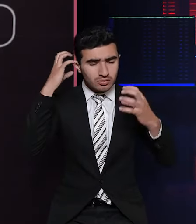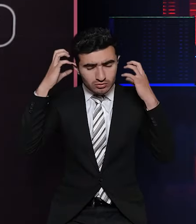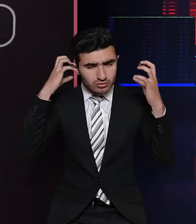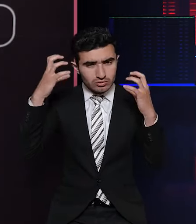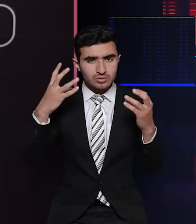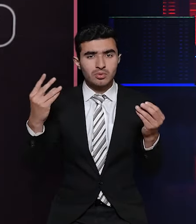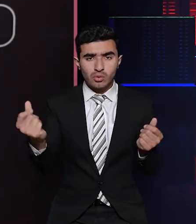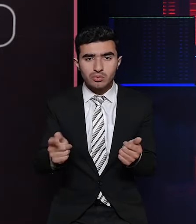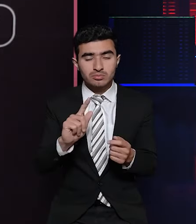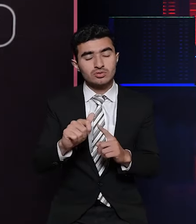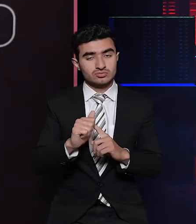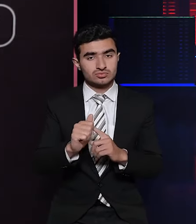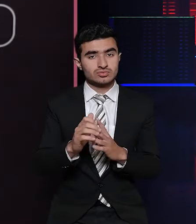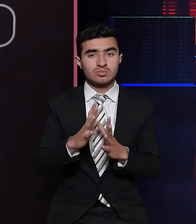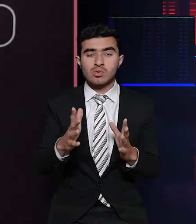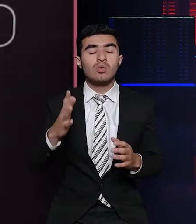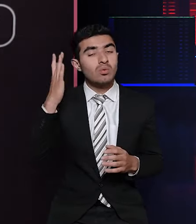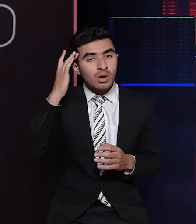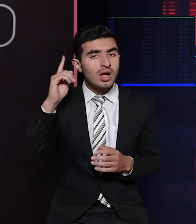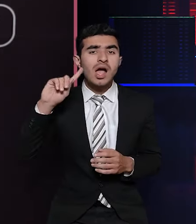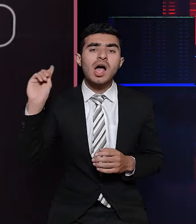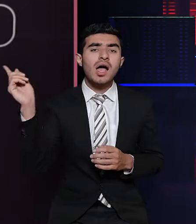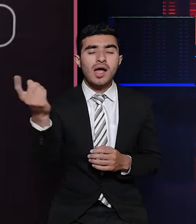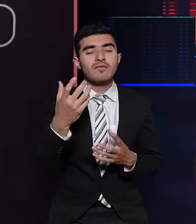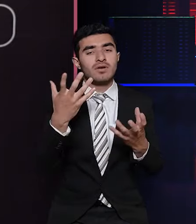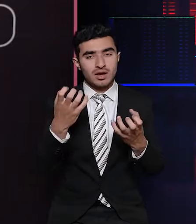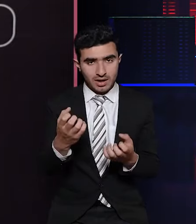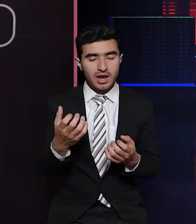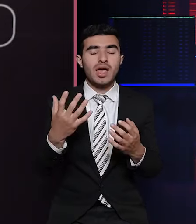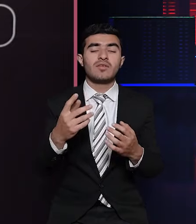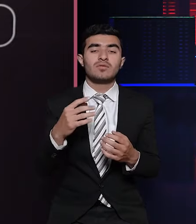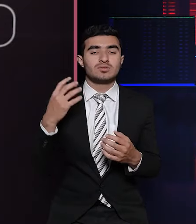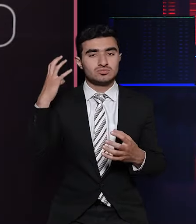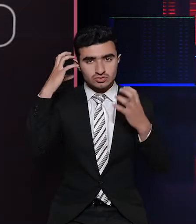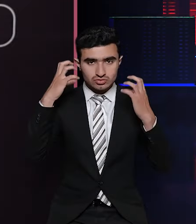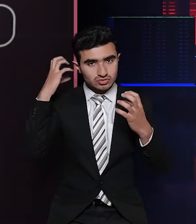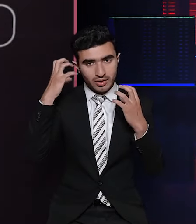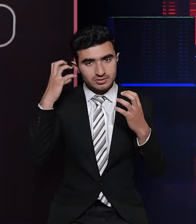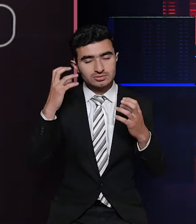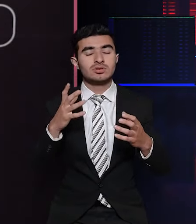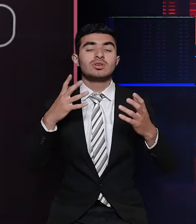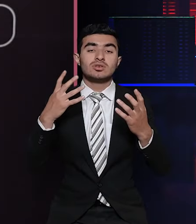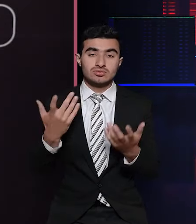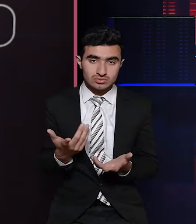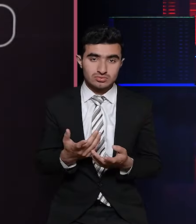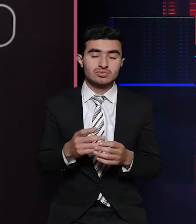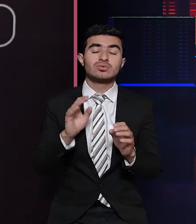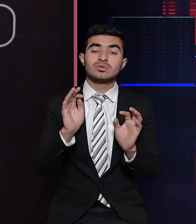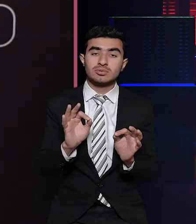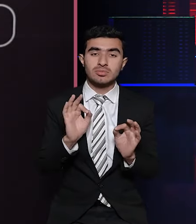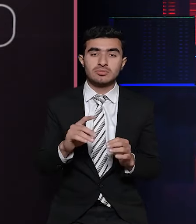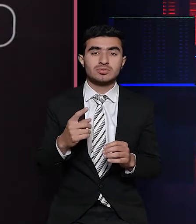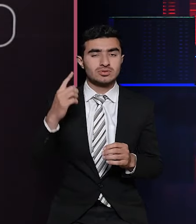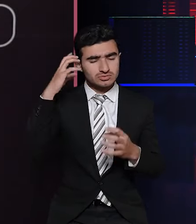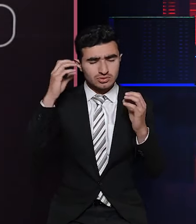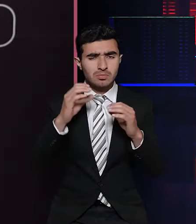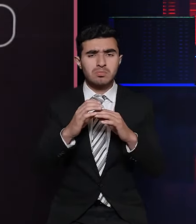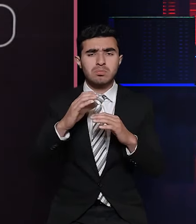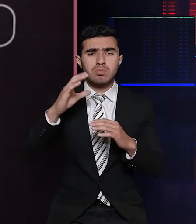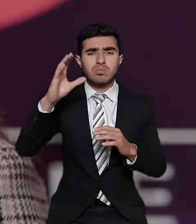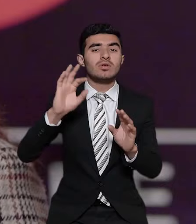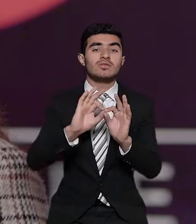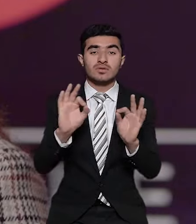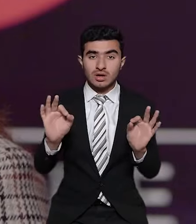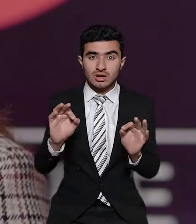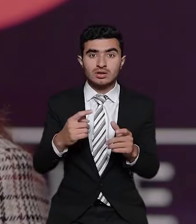stress. Jab wo stress had se zyada badh jata hai, that is when aapke andar health issues create hote